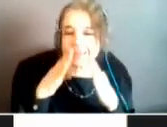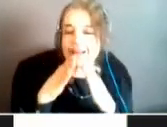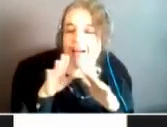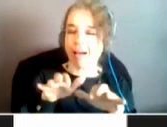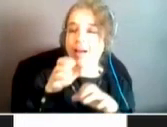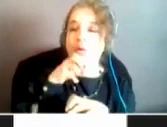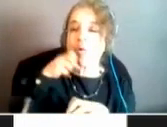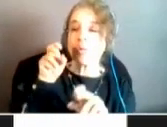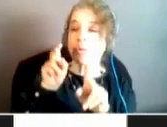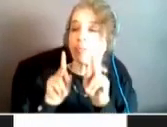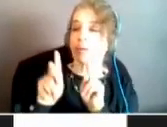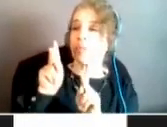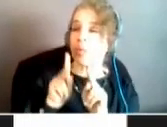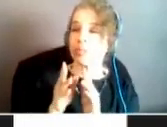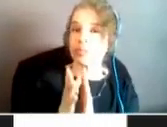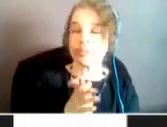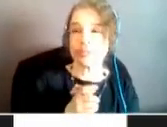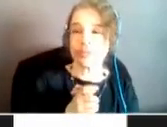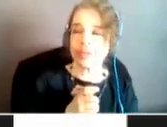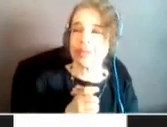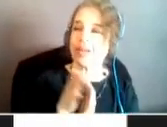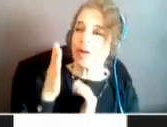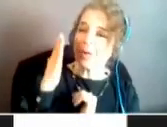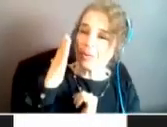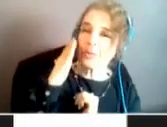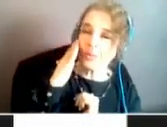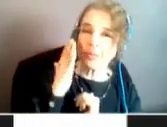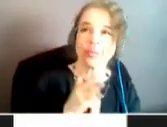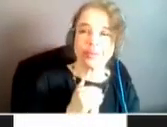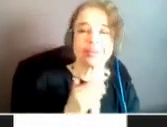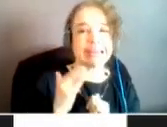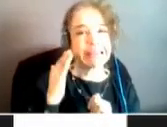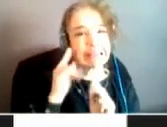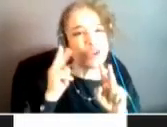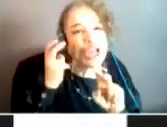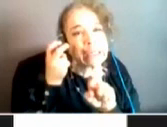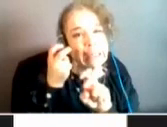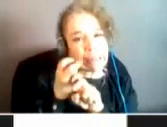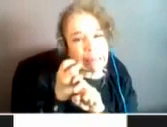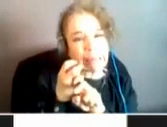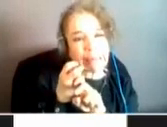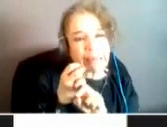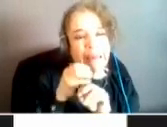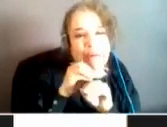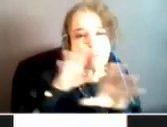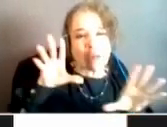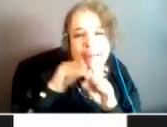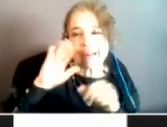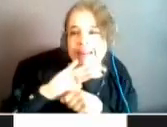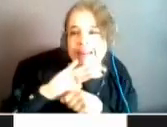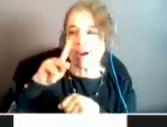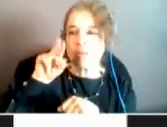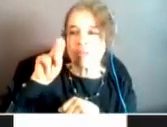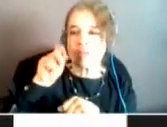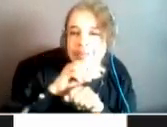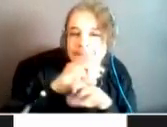among older people. And, you know, and I know it's very hard with the pandemic, but I think we've really got to, you